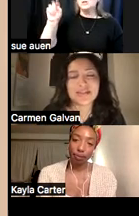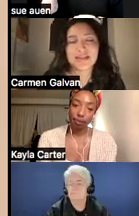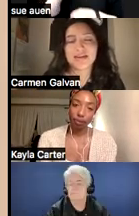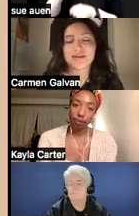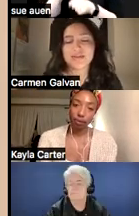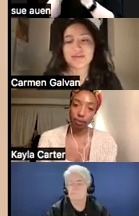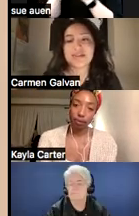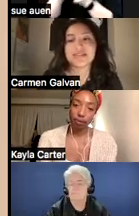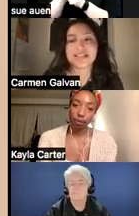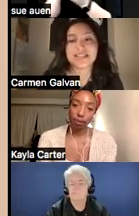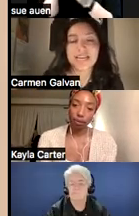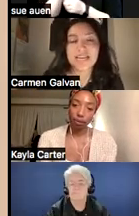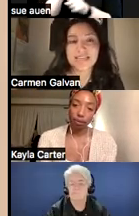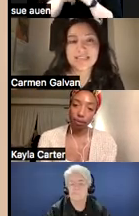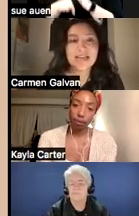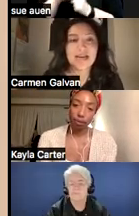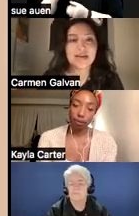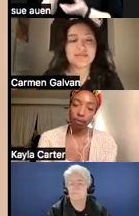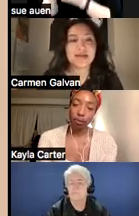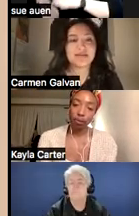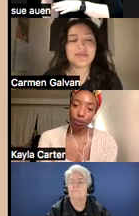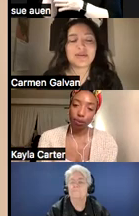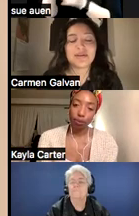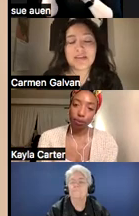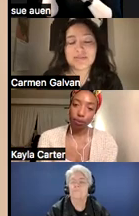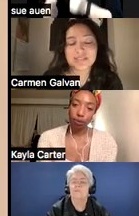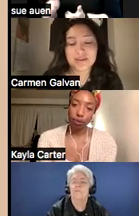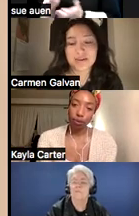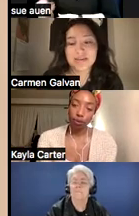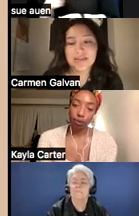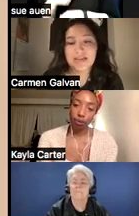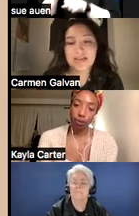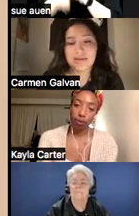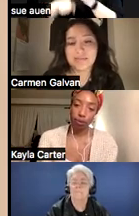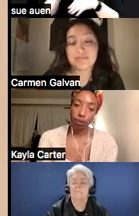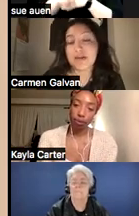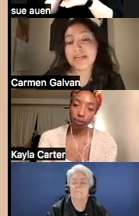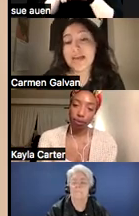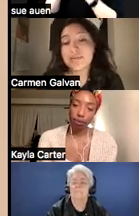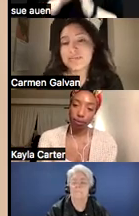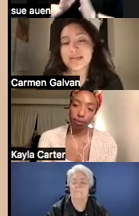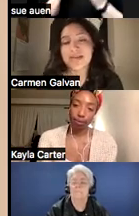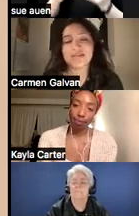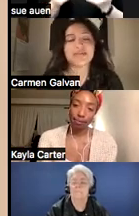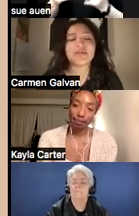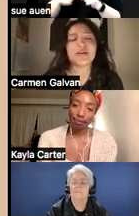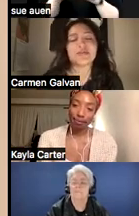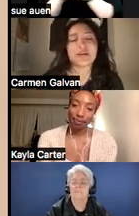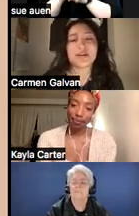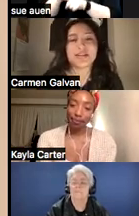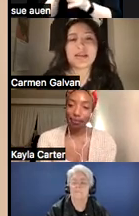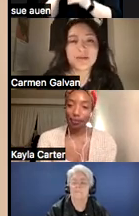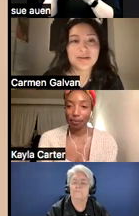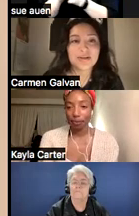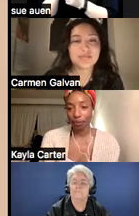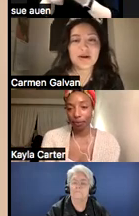work around grief, death, and dying. I'm a grief counselor right now, but I also do a lot of work